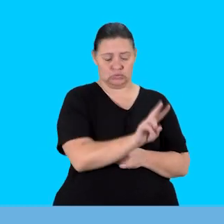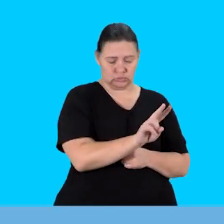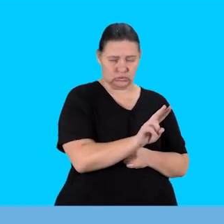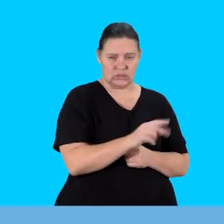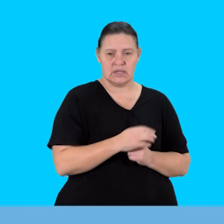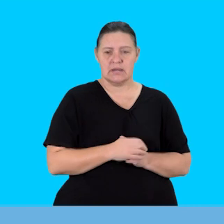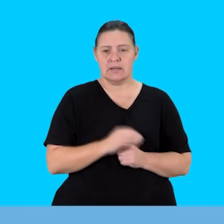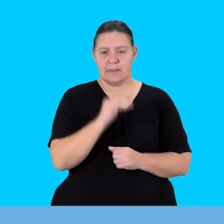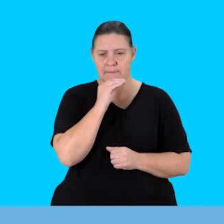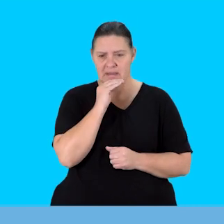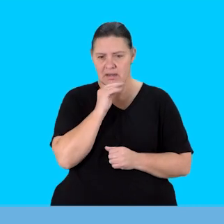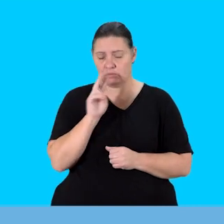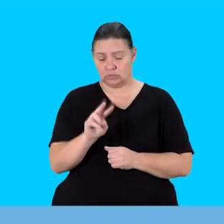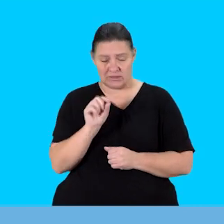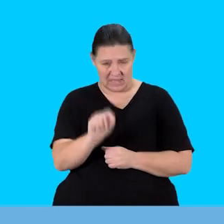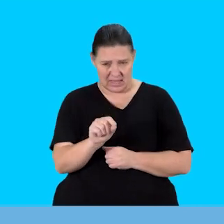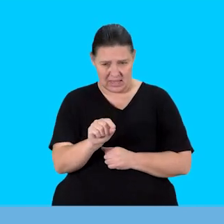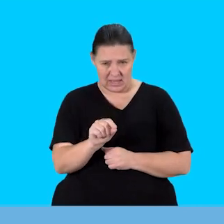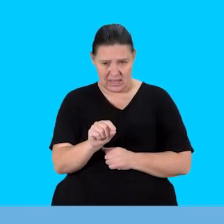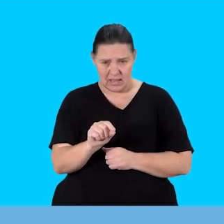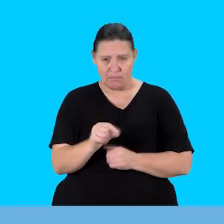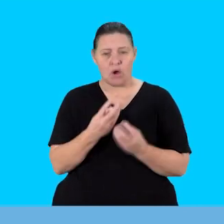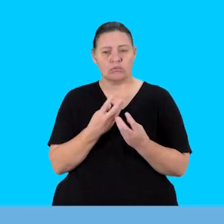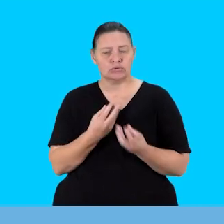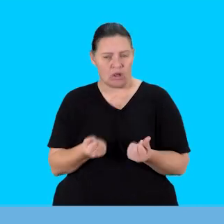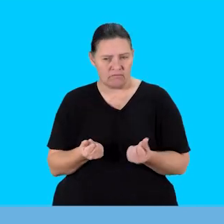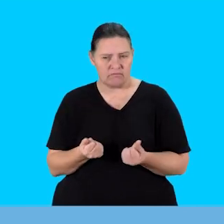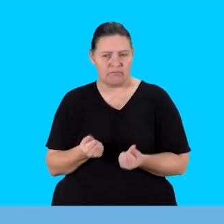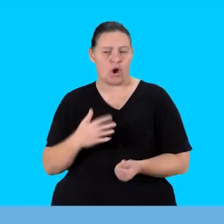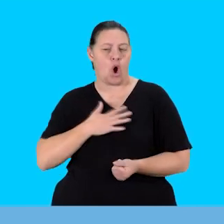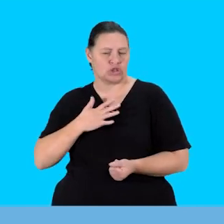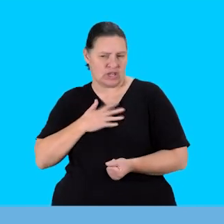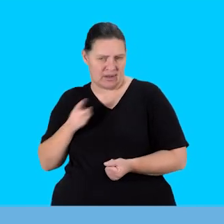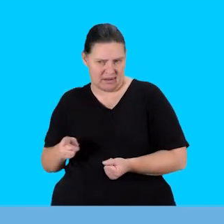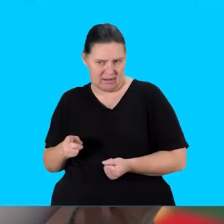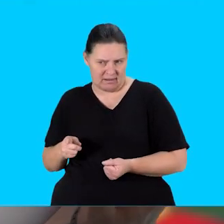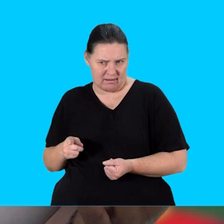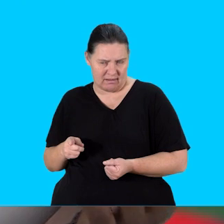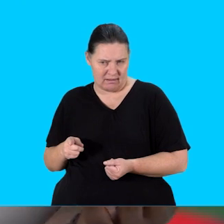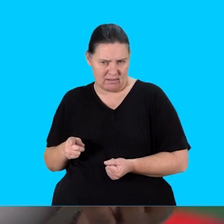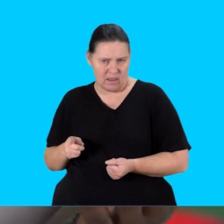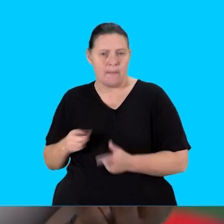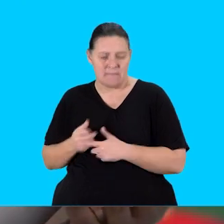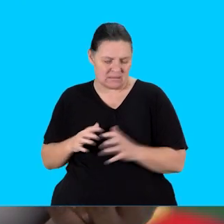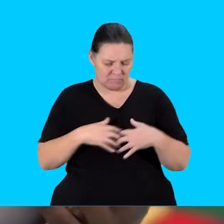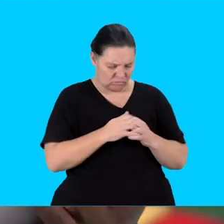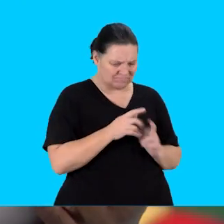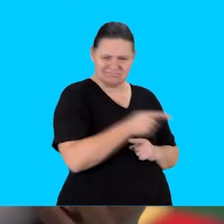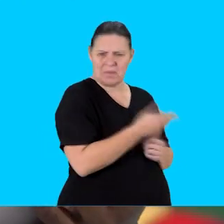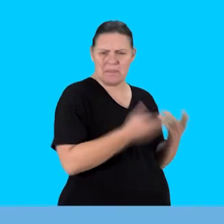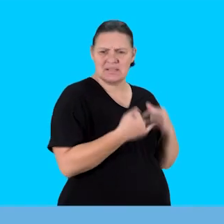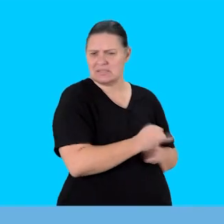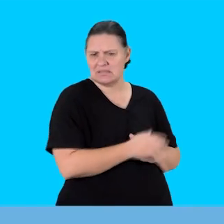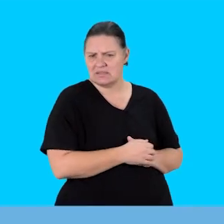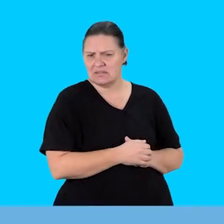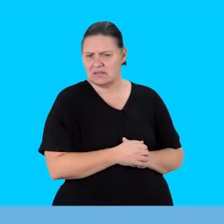2 there. By putting that 2, I might probably be solving a problem but creating another one. So that means I